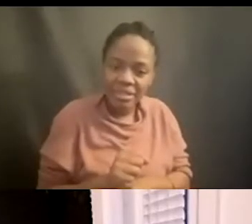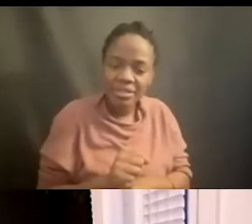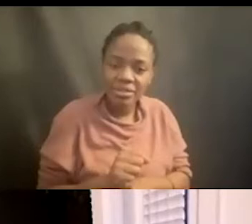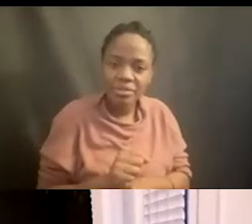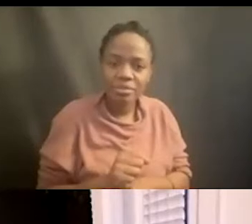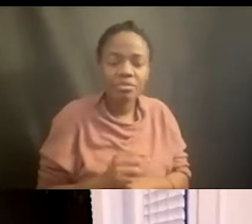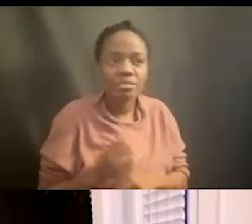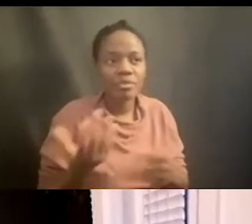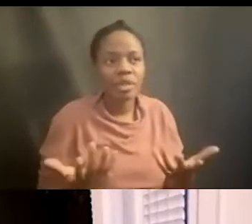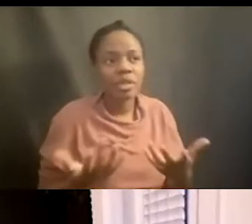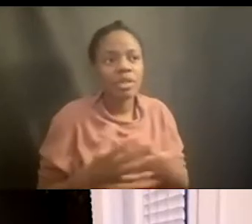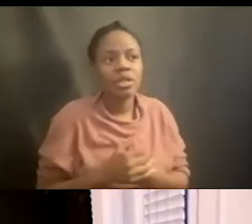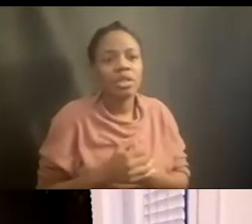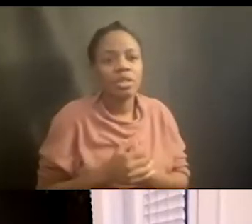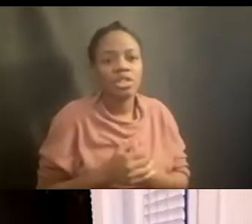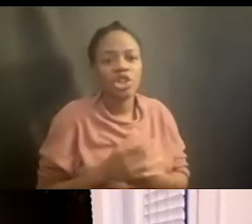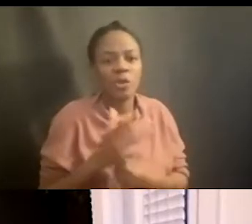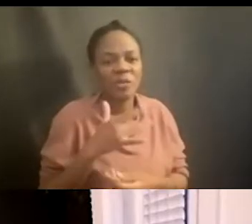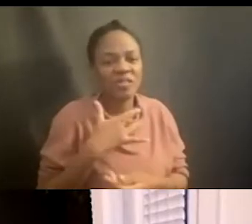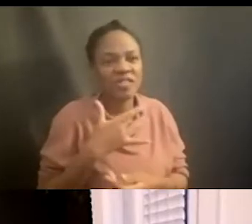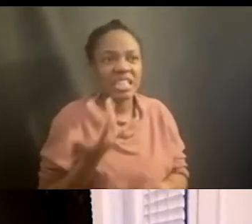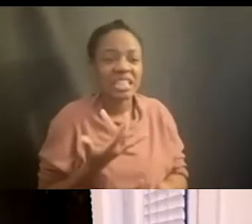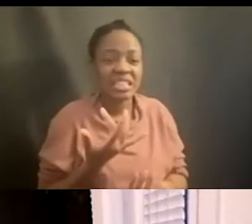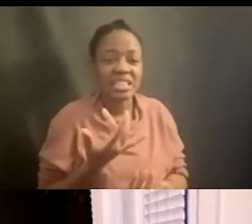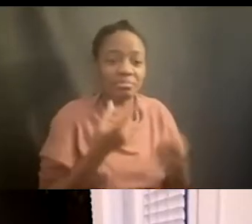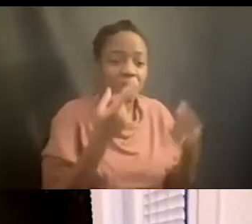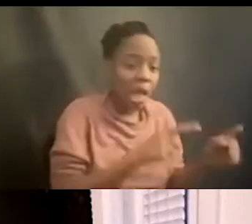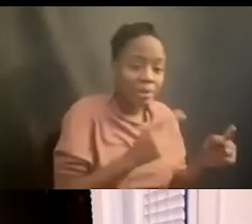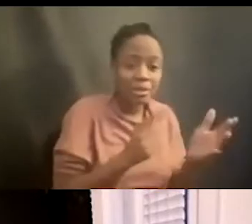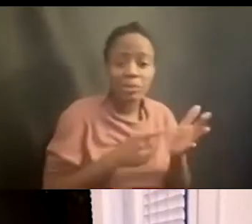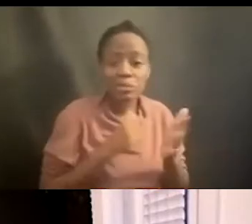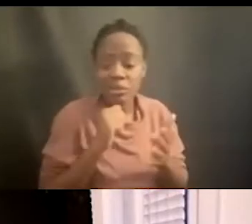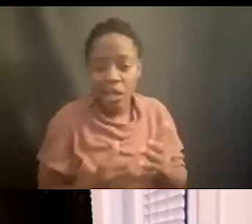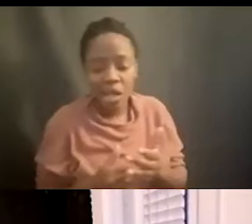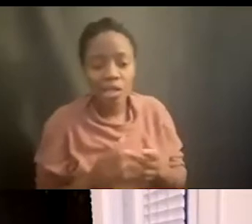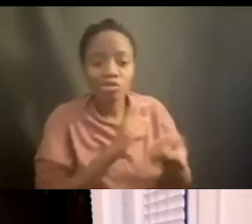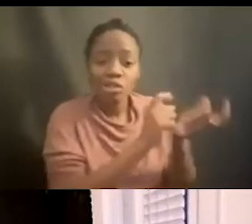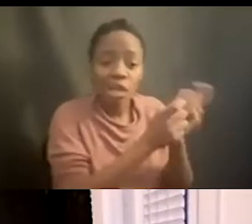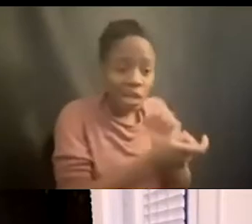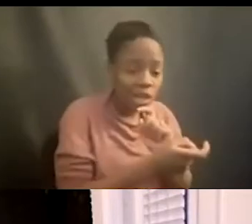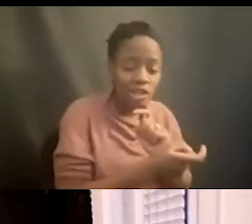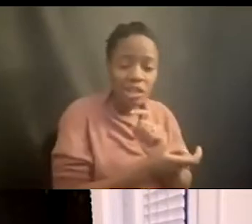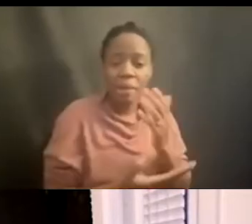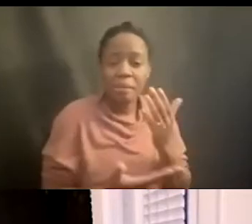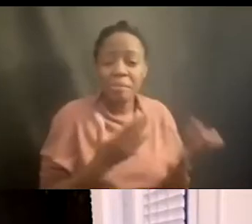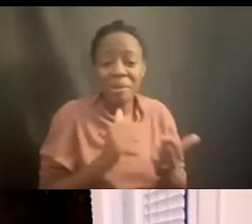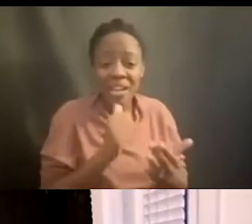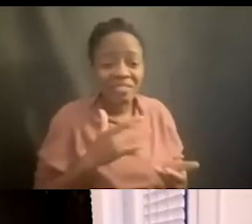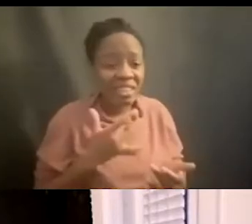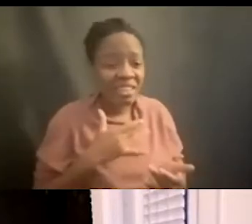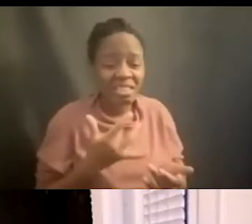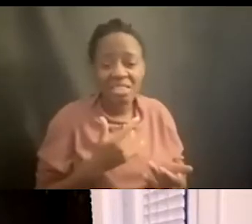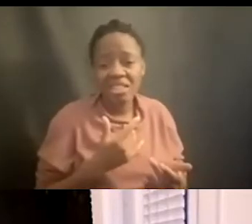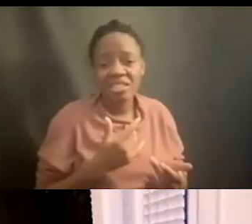like I said, like feelings are always, coming and going. They're always fleeting, they're always changing. I might not be in the mood to do this, but like